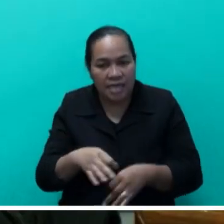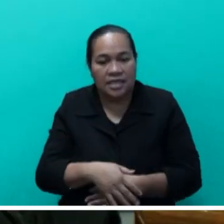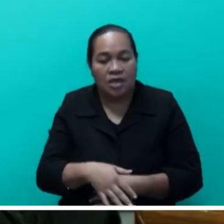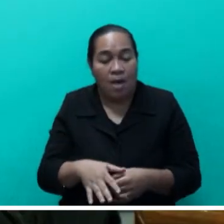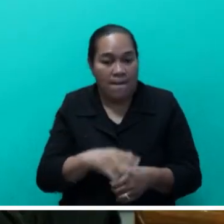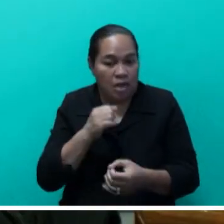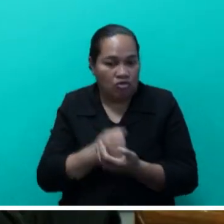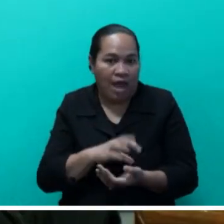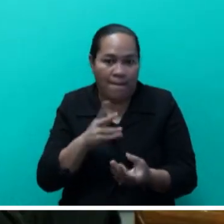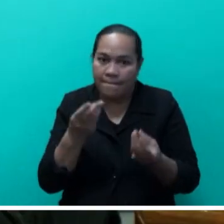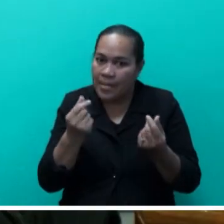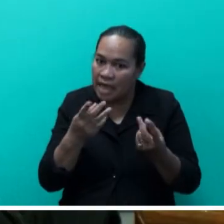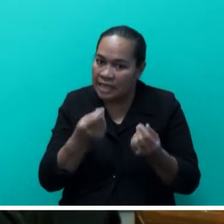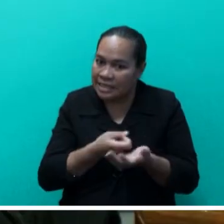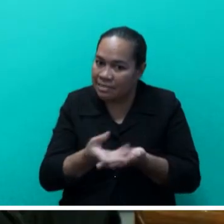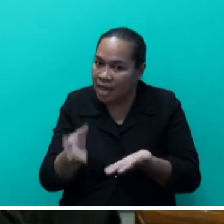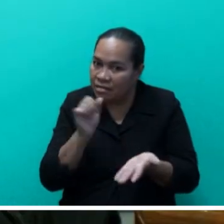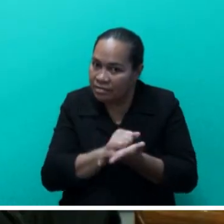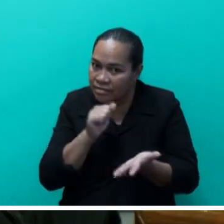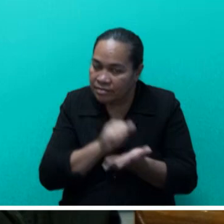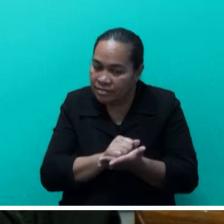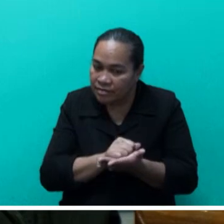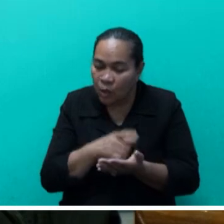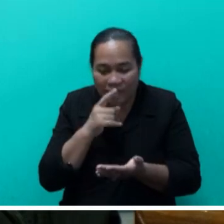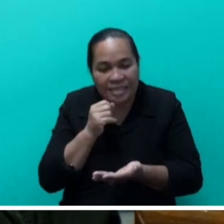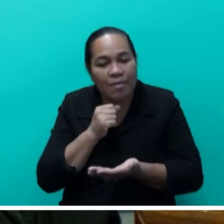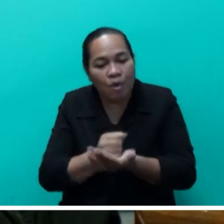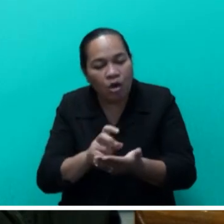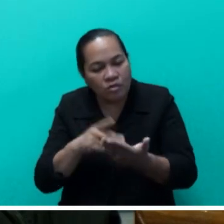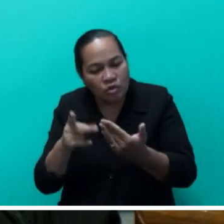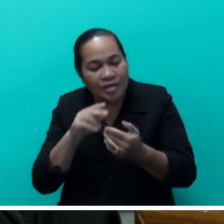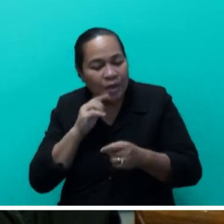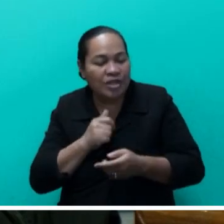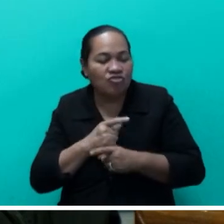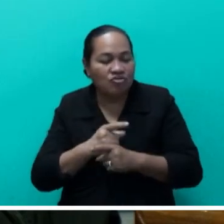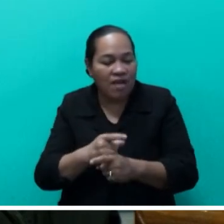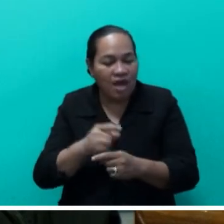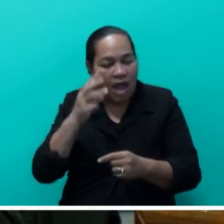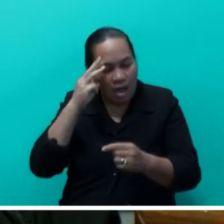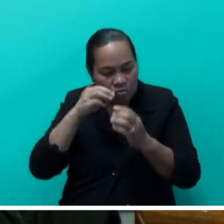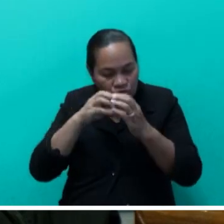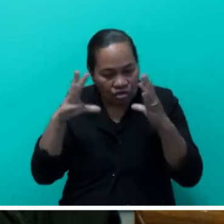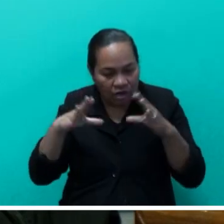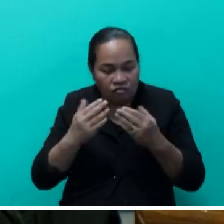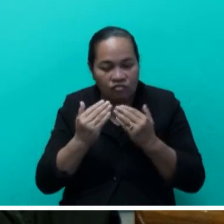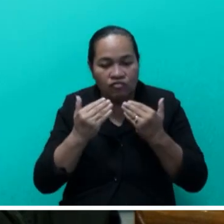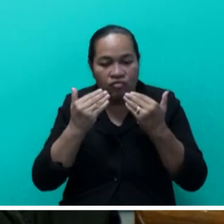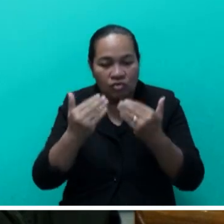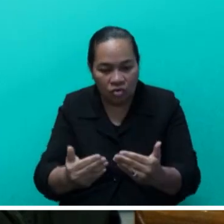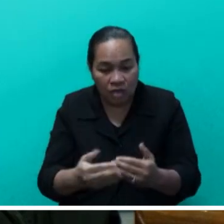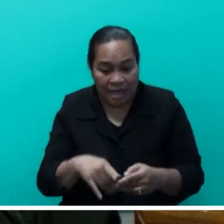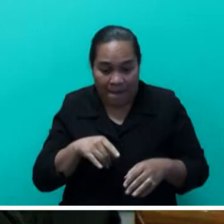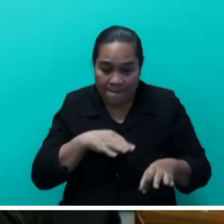dollar is spent wisely, supporting initiatives that drive our mission forward. This plan not only provides a financial